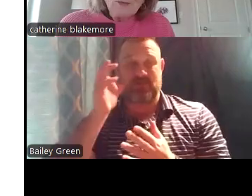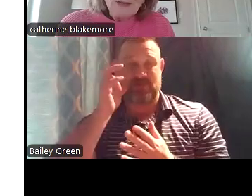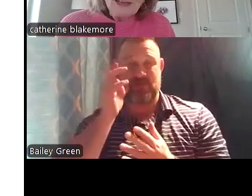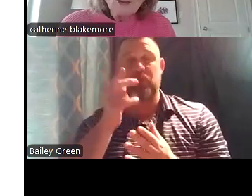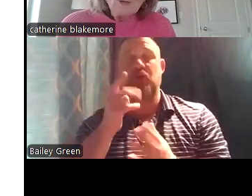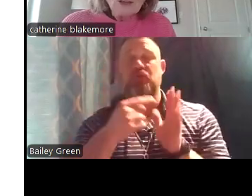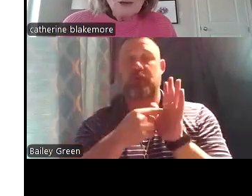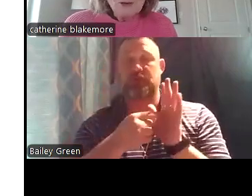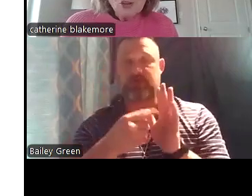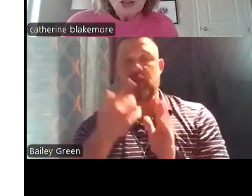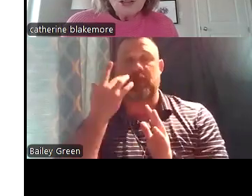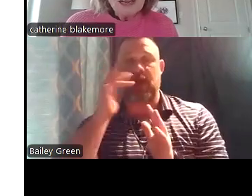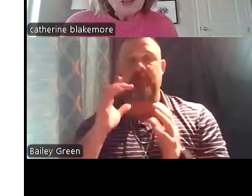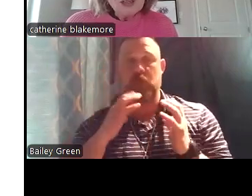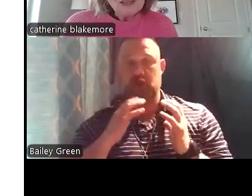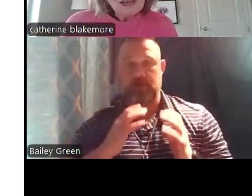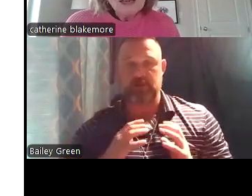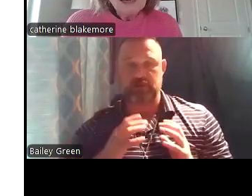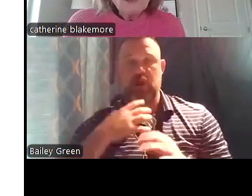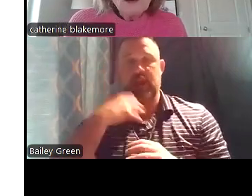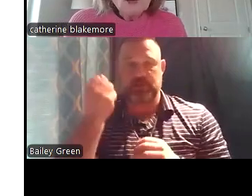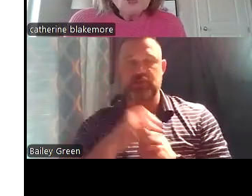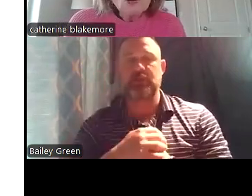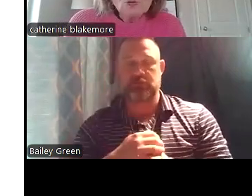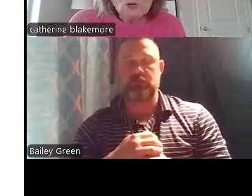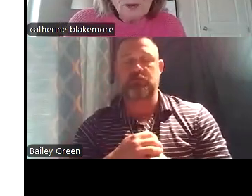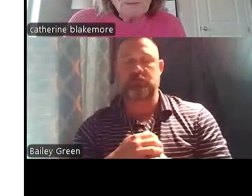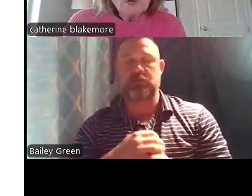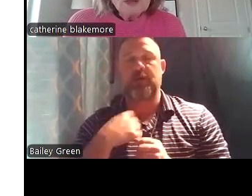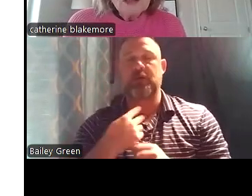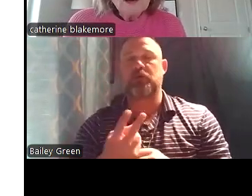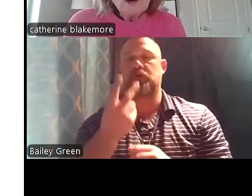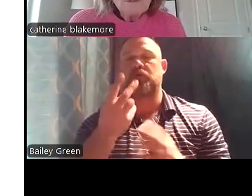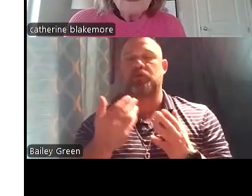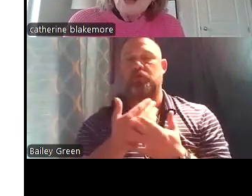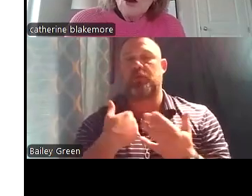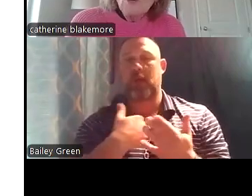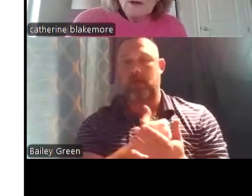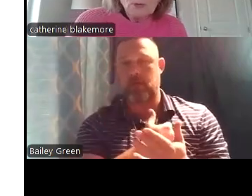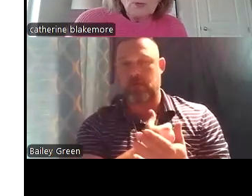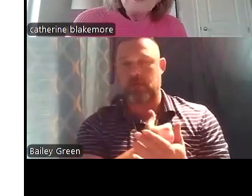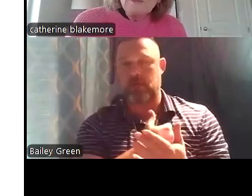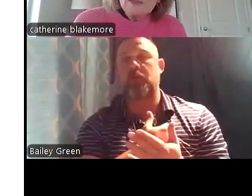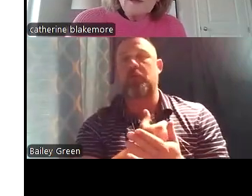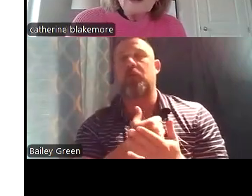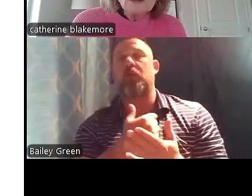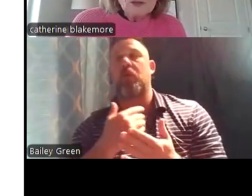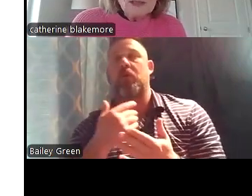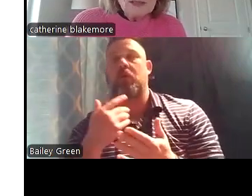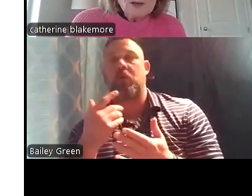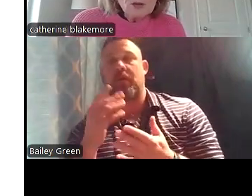representative from the California Commission on Aging, and we have 2 new members that will be members